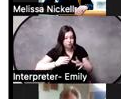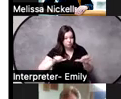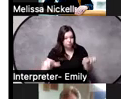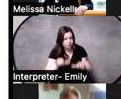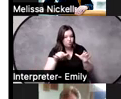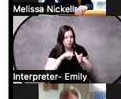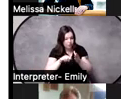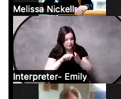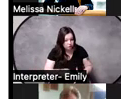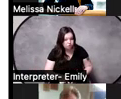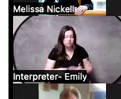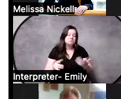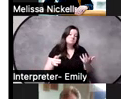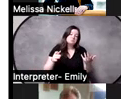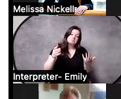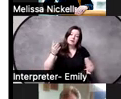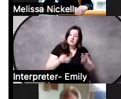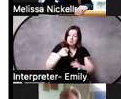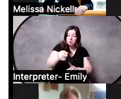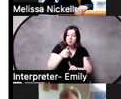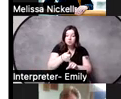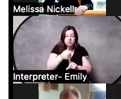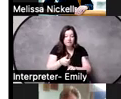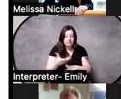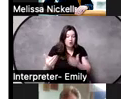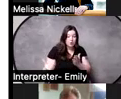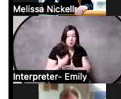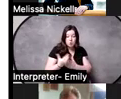And if you're an early stage investigator, a new investigator,